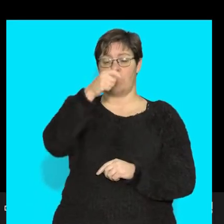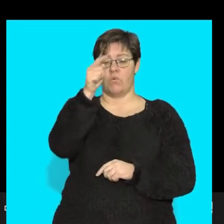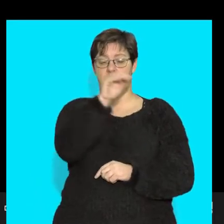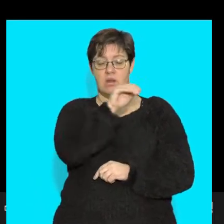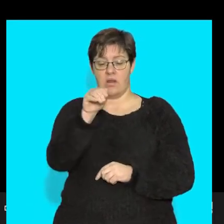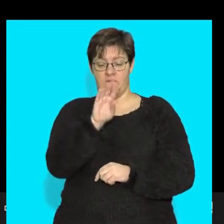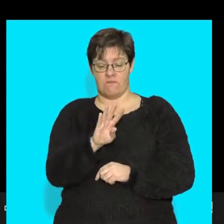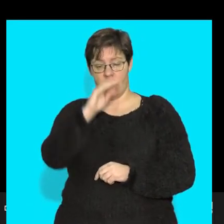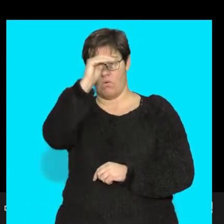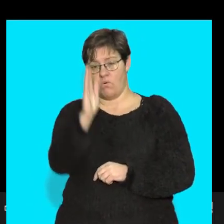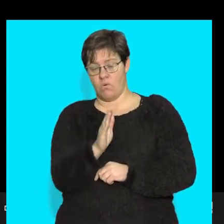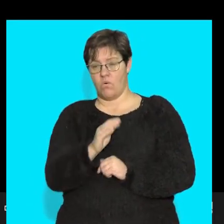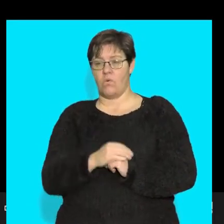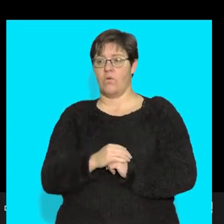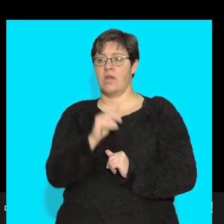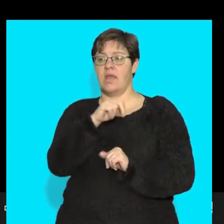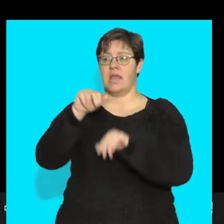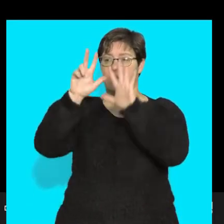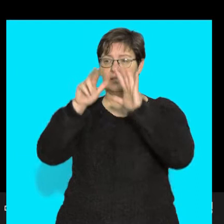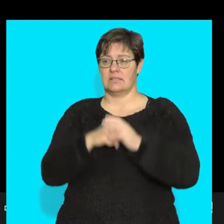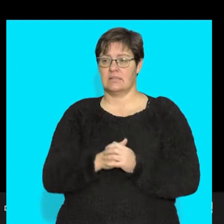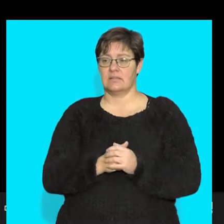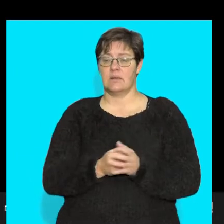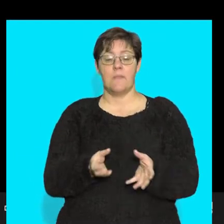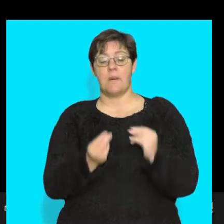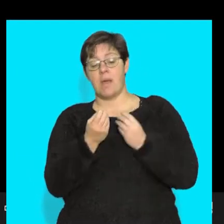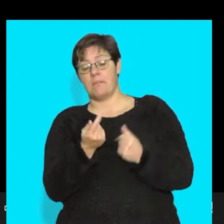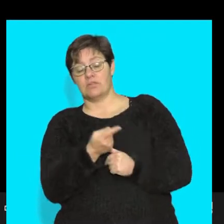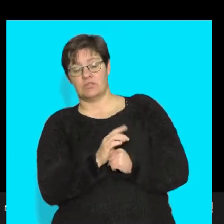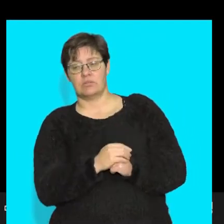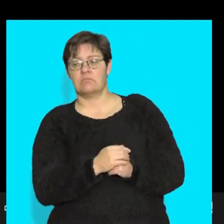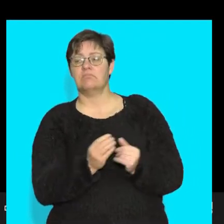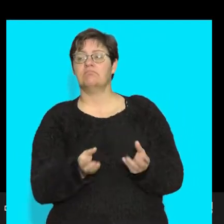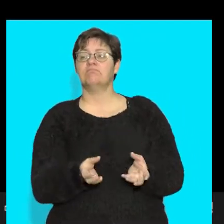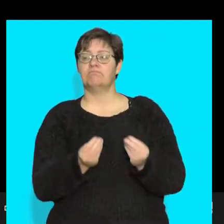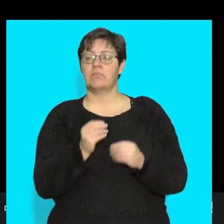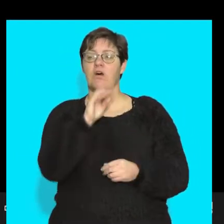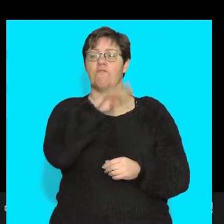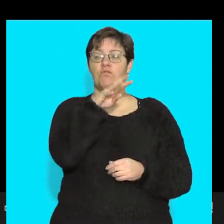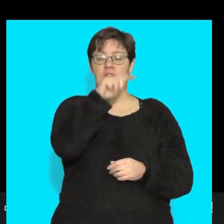all raised to the exponent of 8. Then you find what that is. So this person will now have